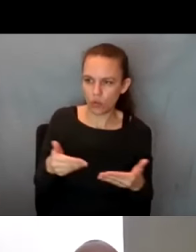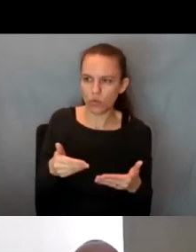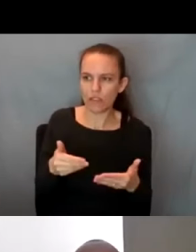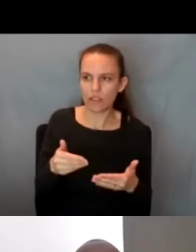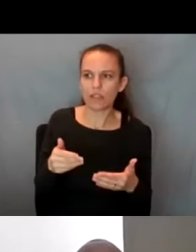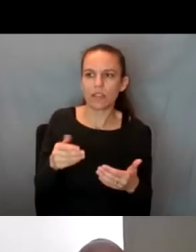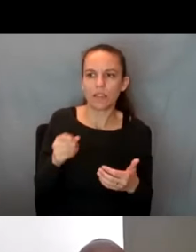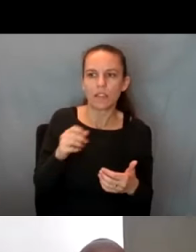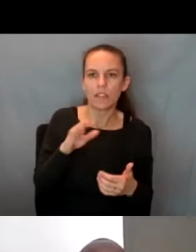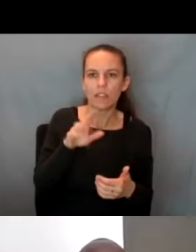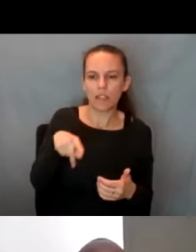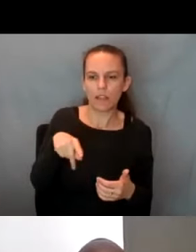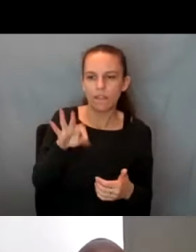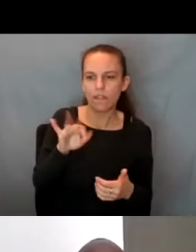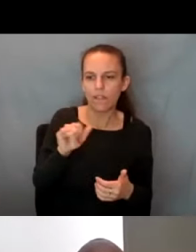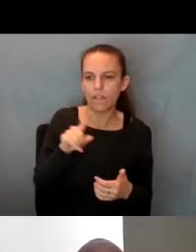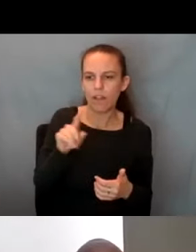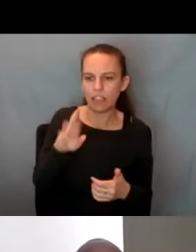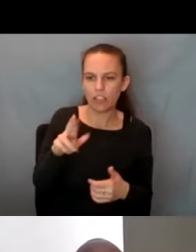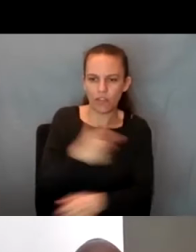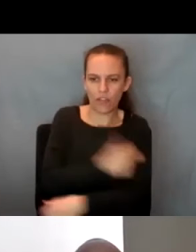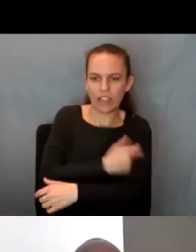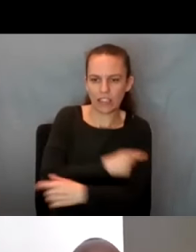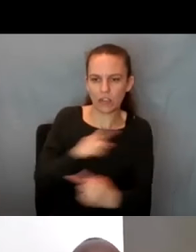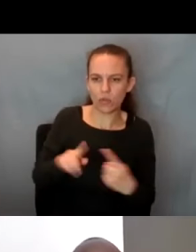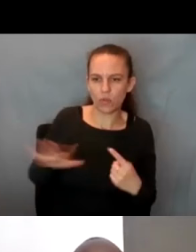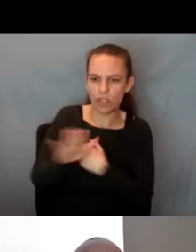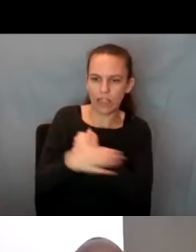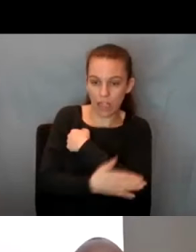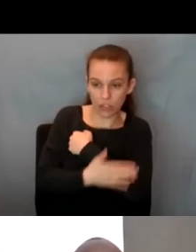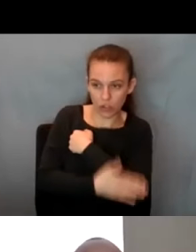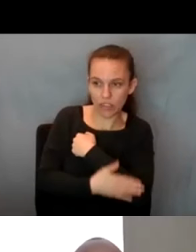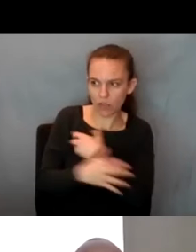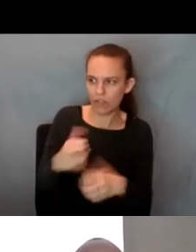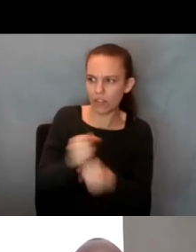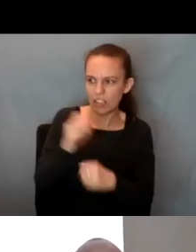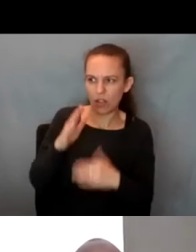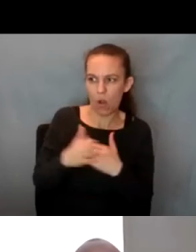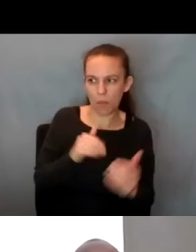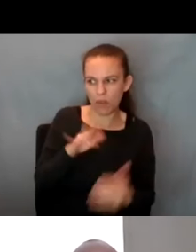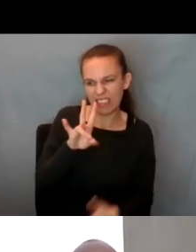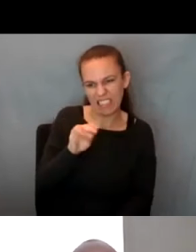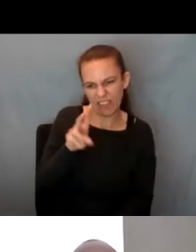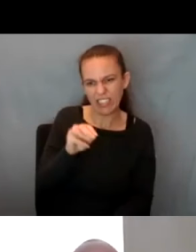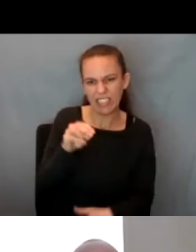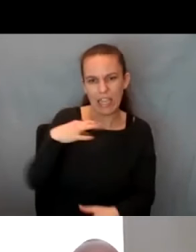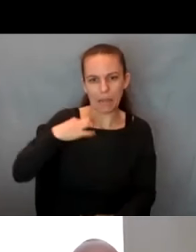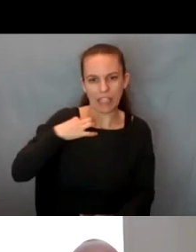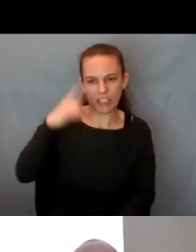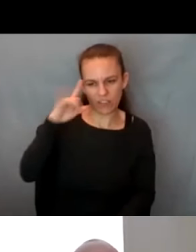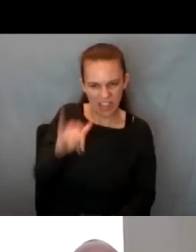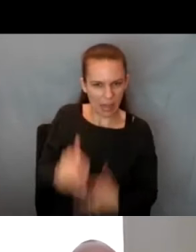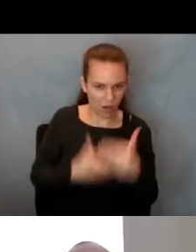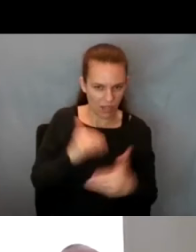vaccine in different countries, we received close to 70 applications in that process. Next slide, please.